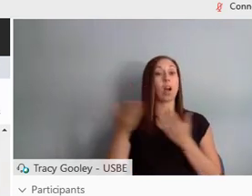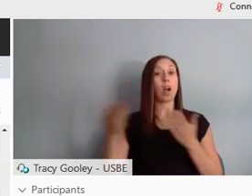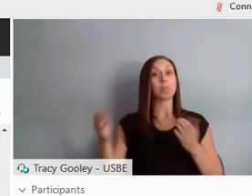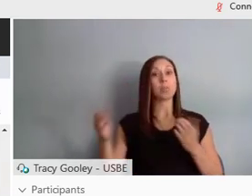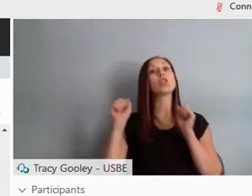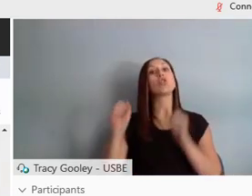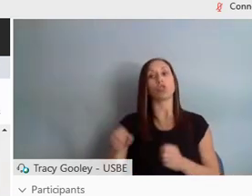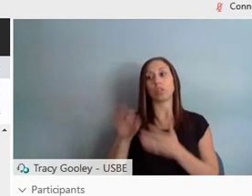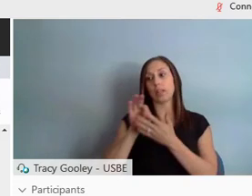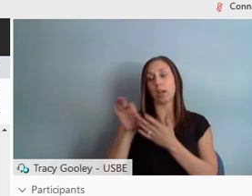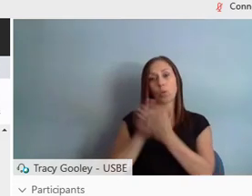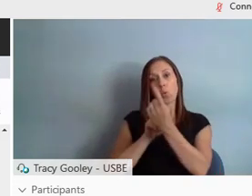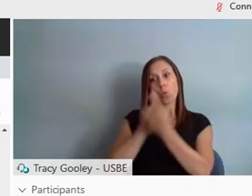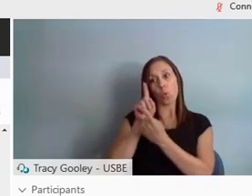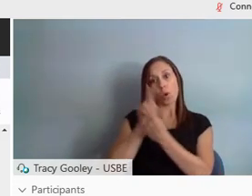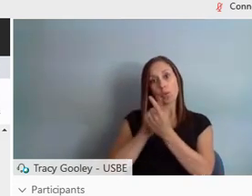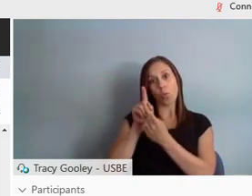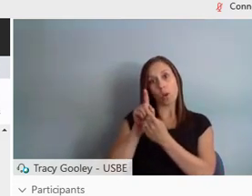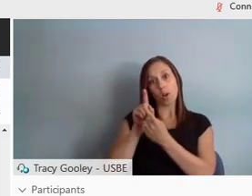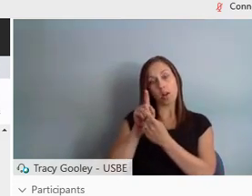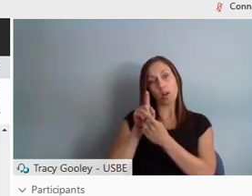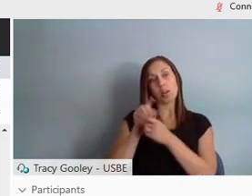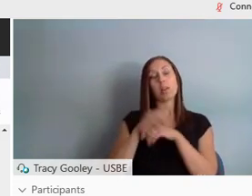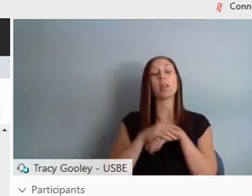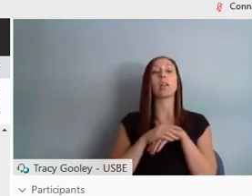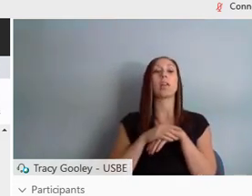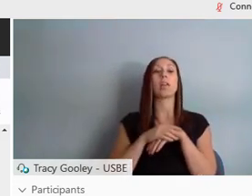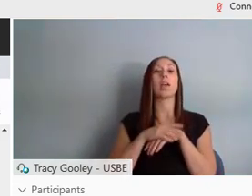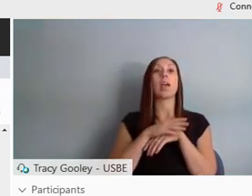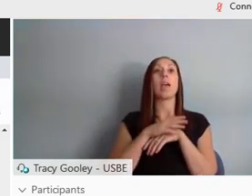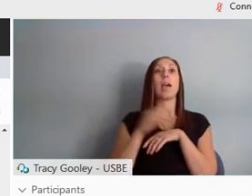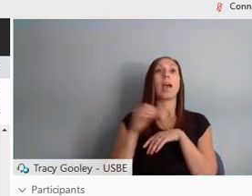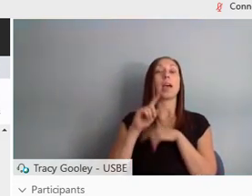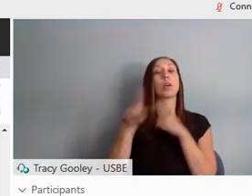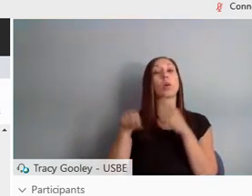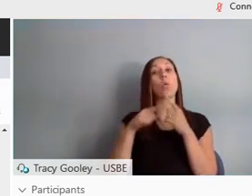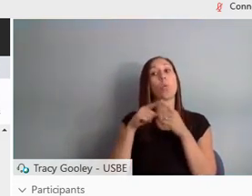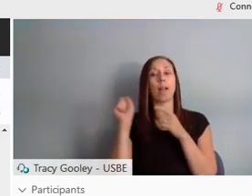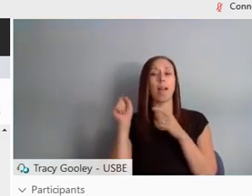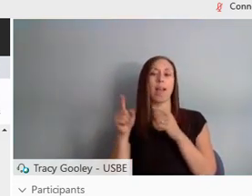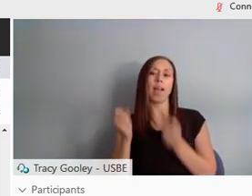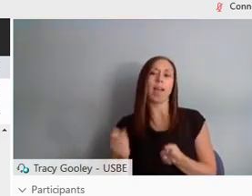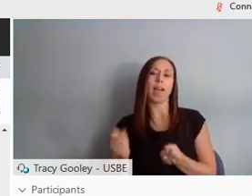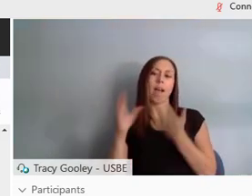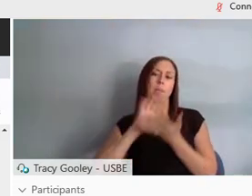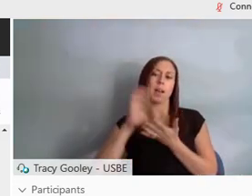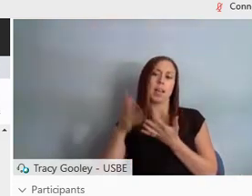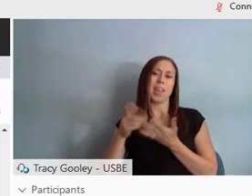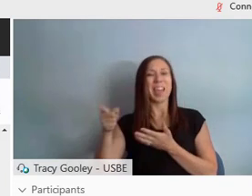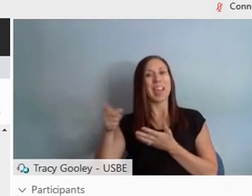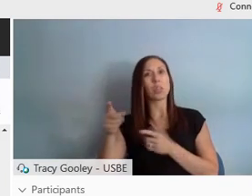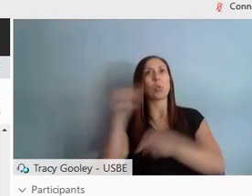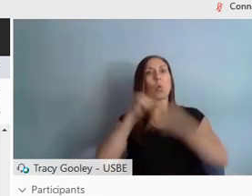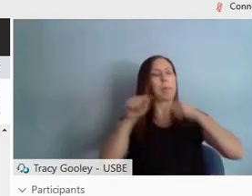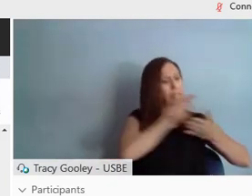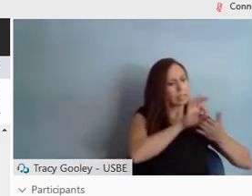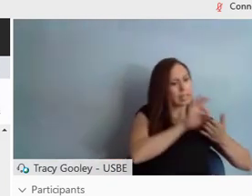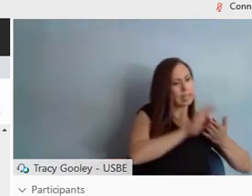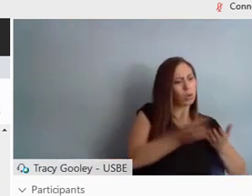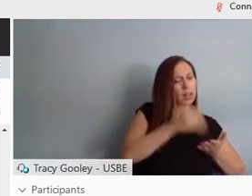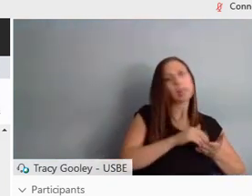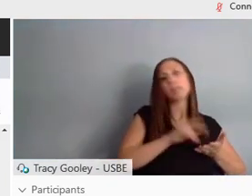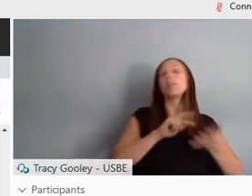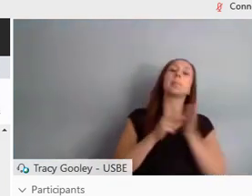with one-to-one correspondence with errors in counting, and when I asked how many, they had to recount, so they would not